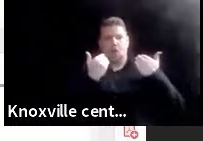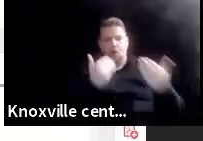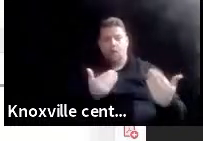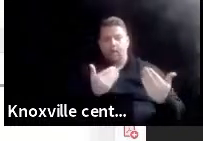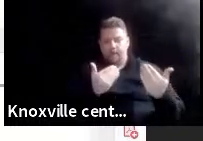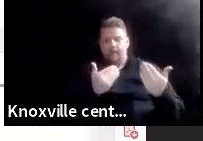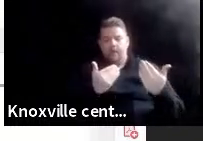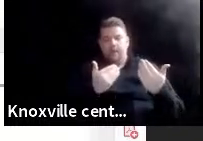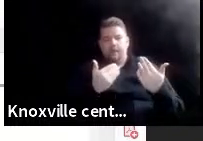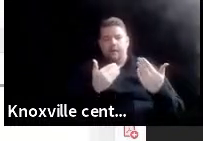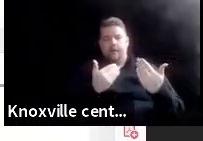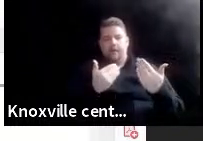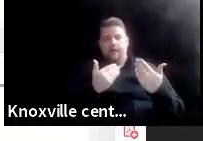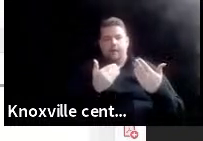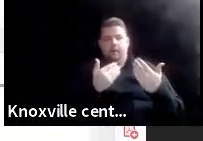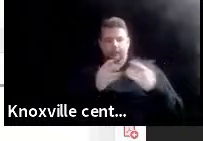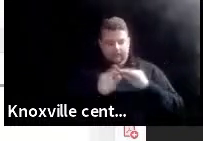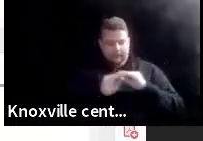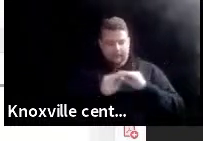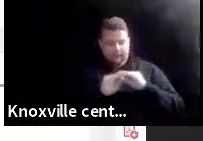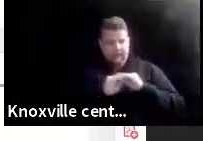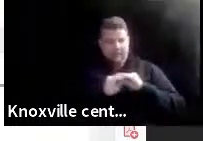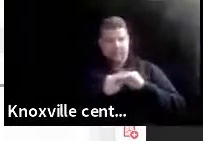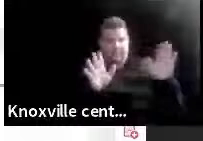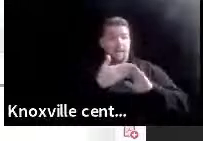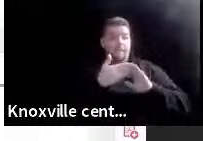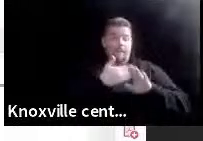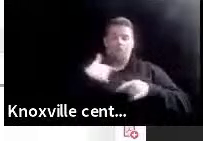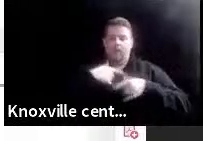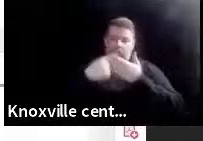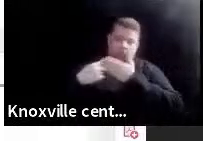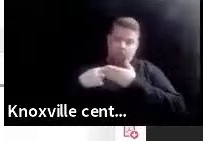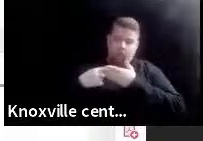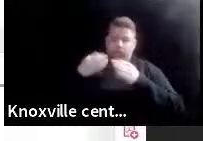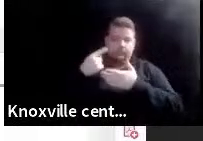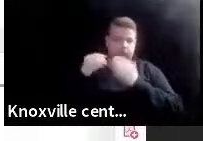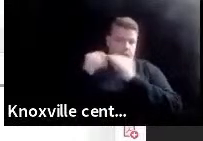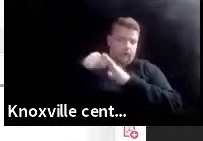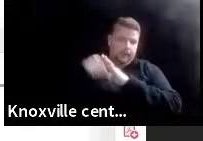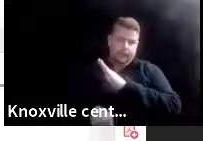your concerns before we discuss this much further.